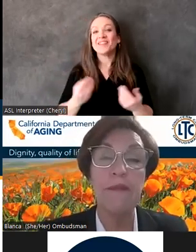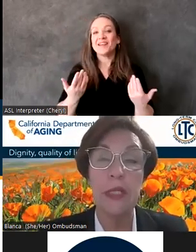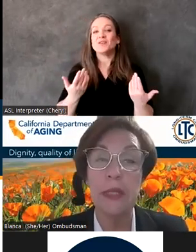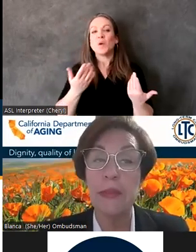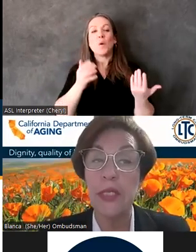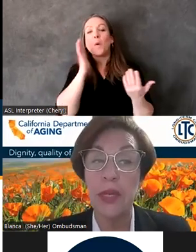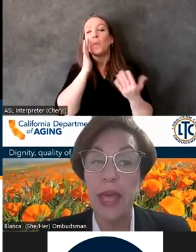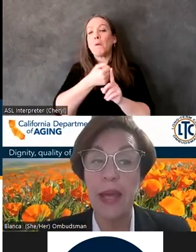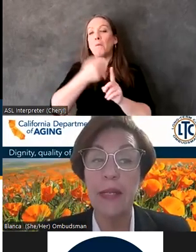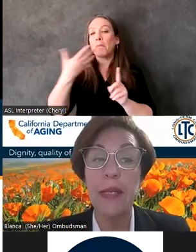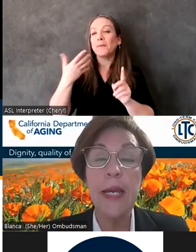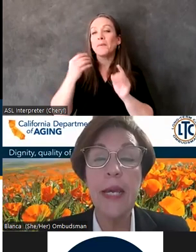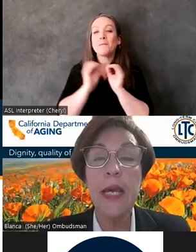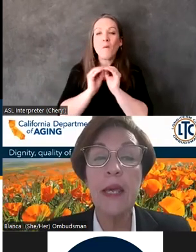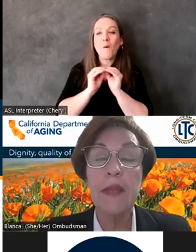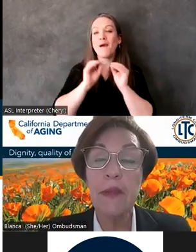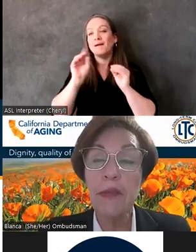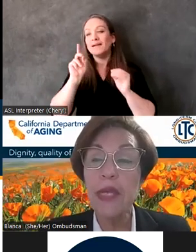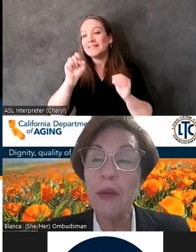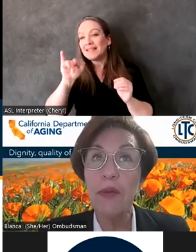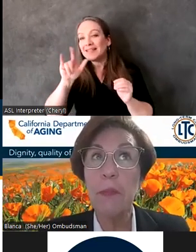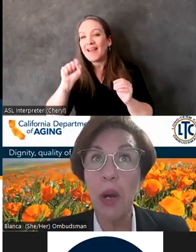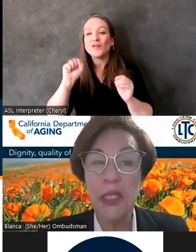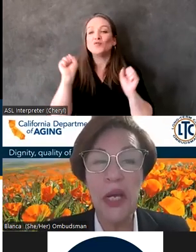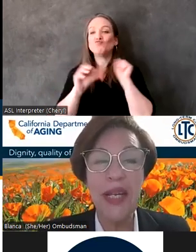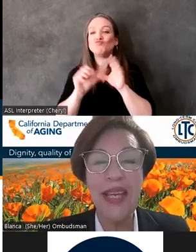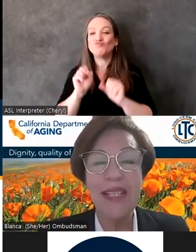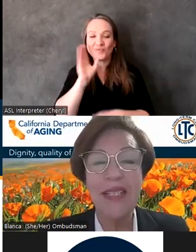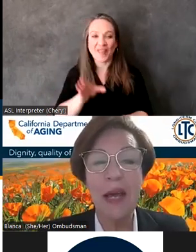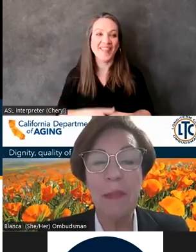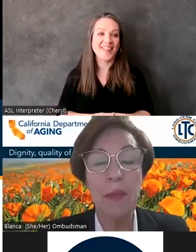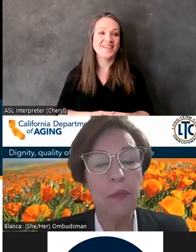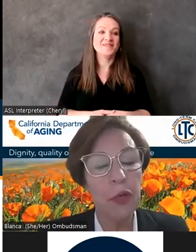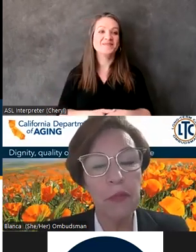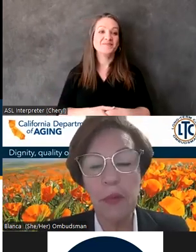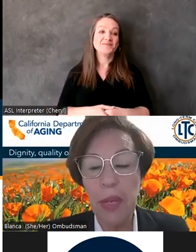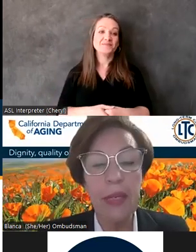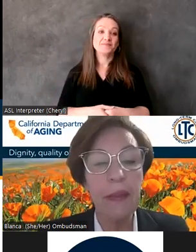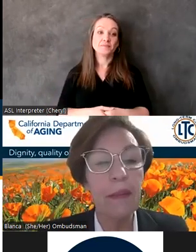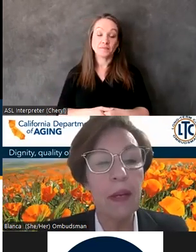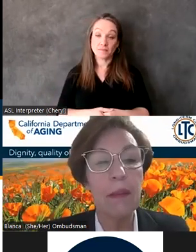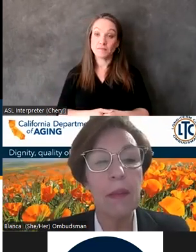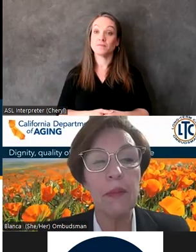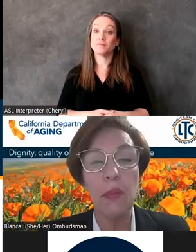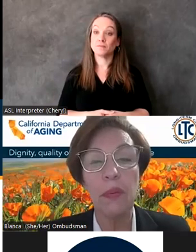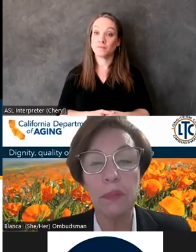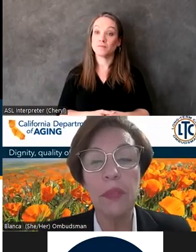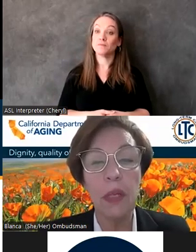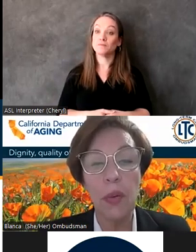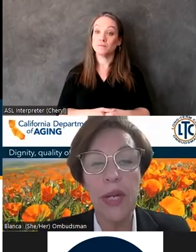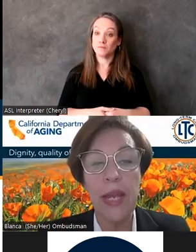we'll definitely be doing that. The other thing that we've embarked on is, and we've heard from many